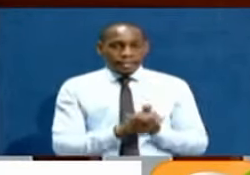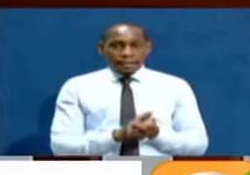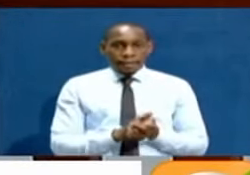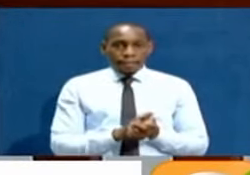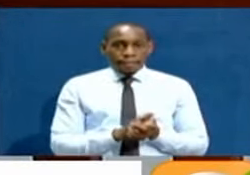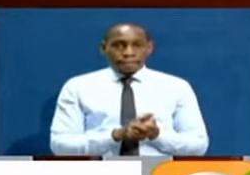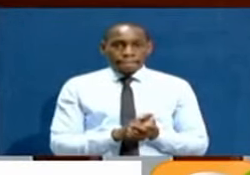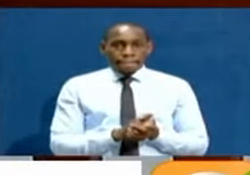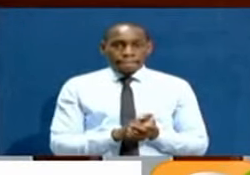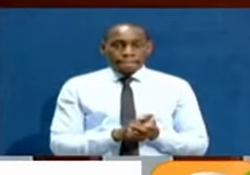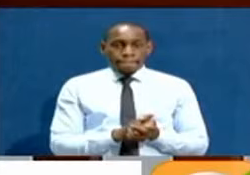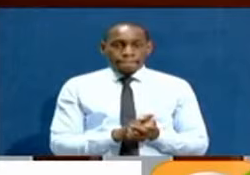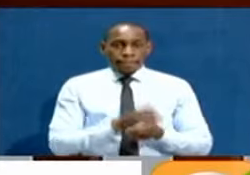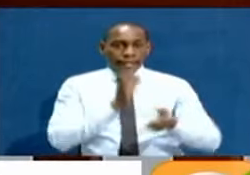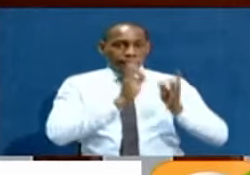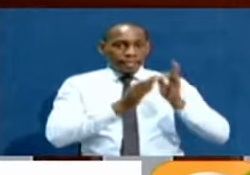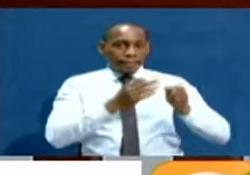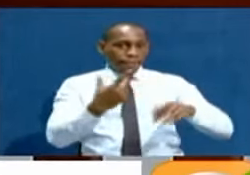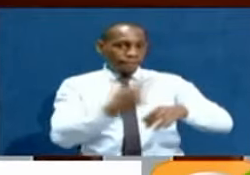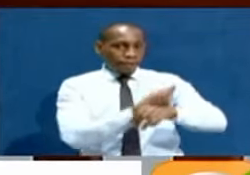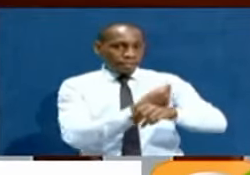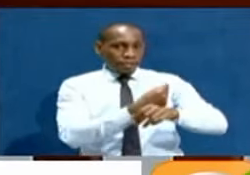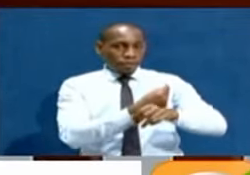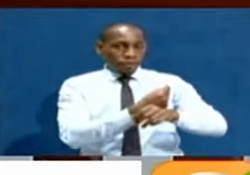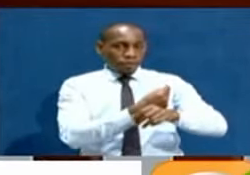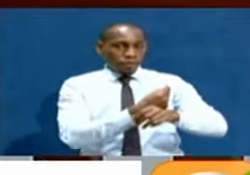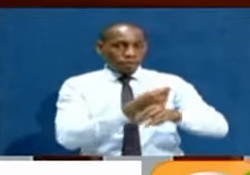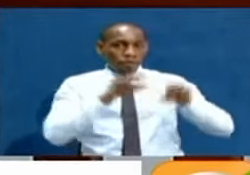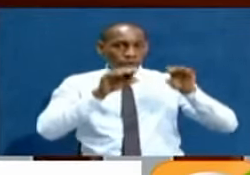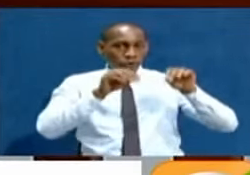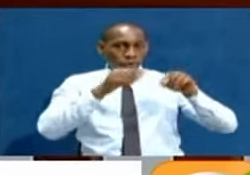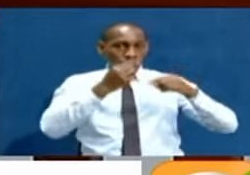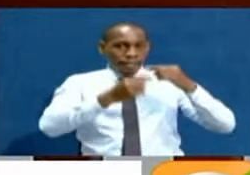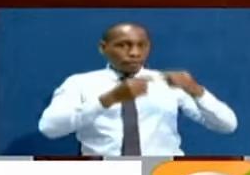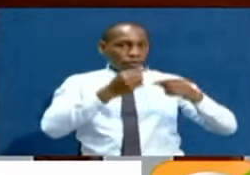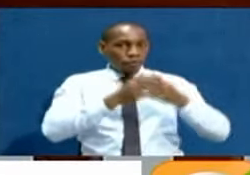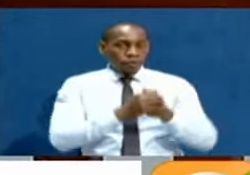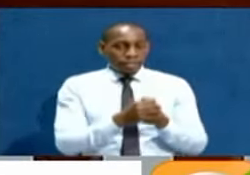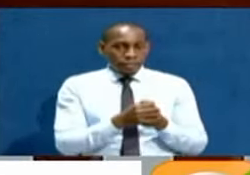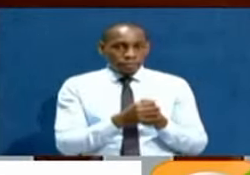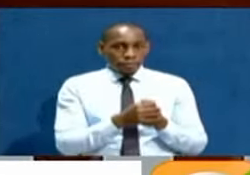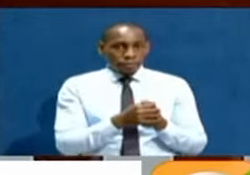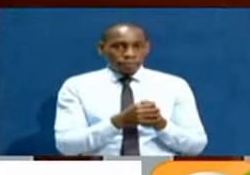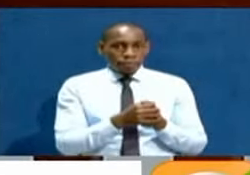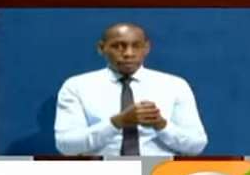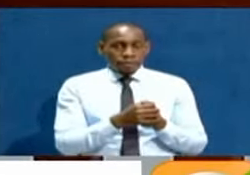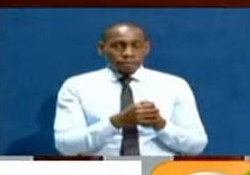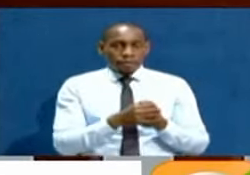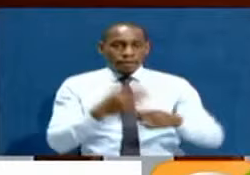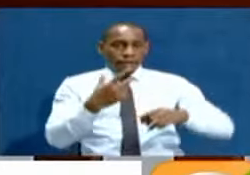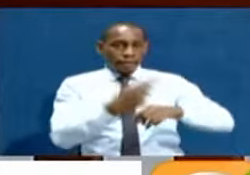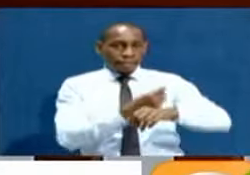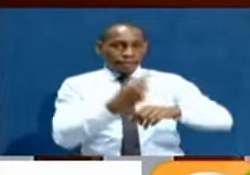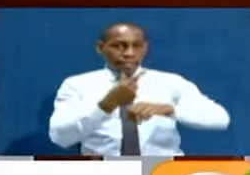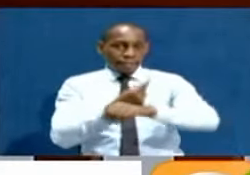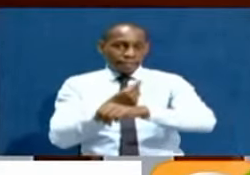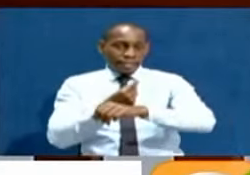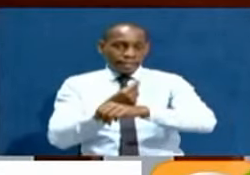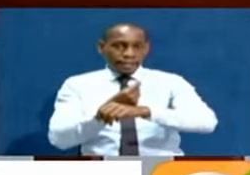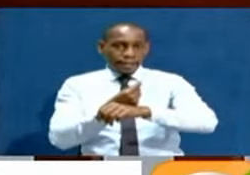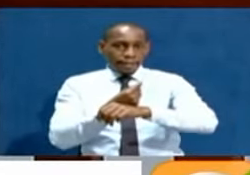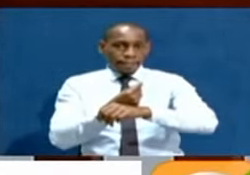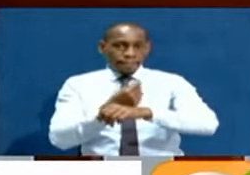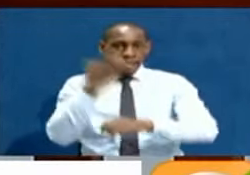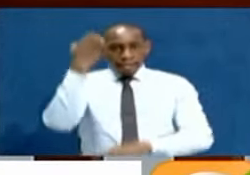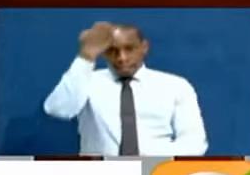on vaccination, if the vaccination policy takes hold and we vaccinate like they're doing in the UK,